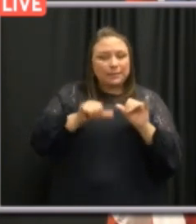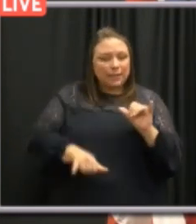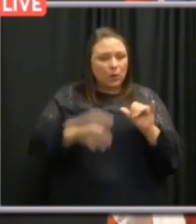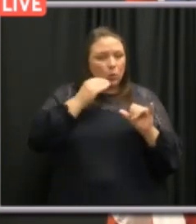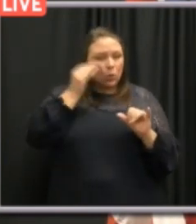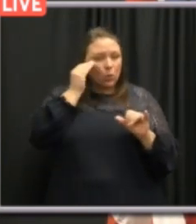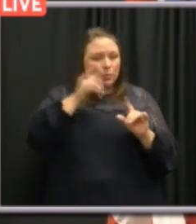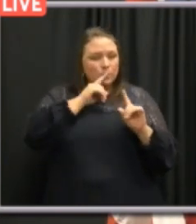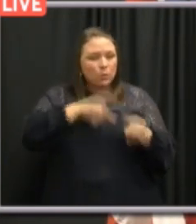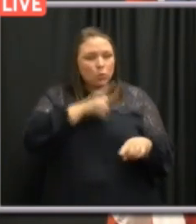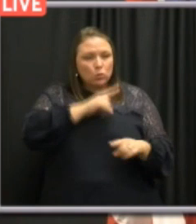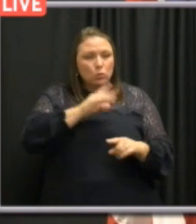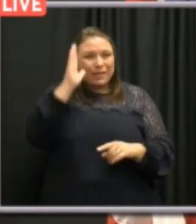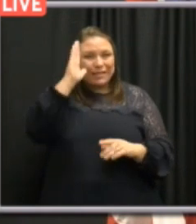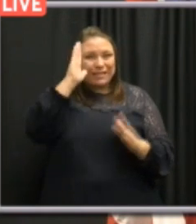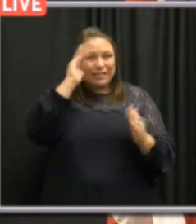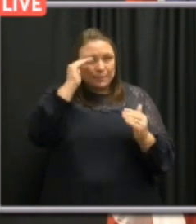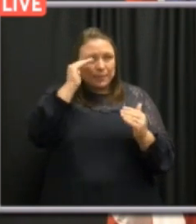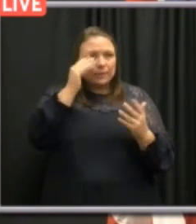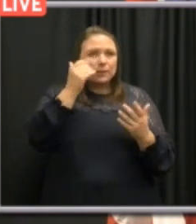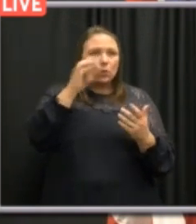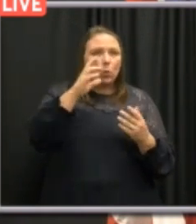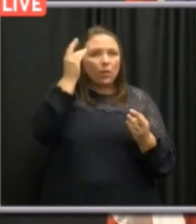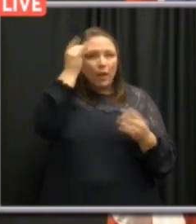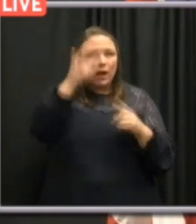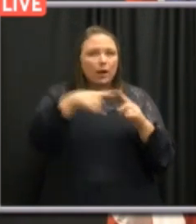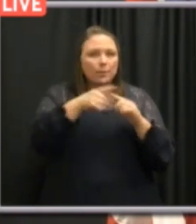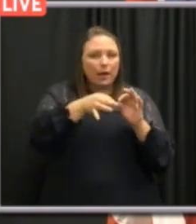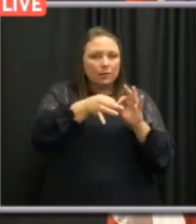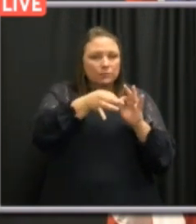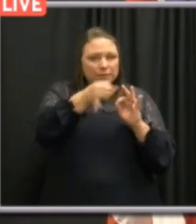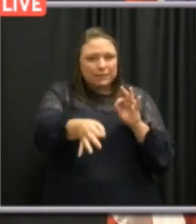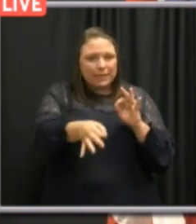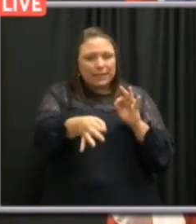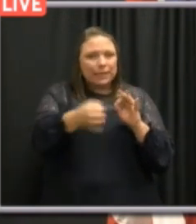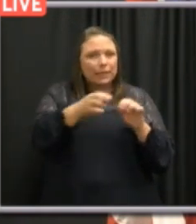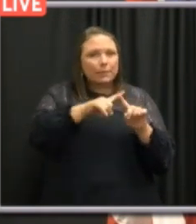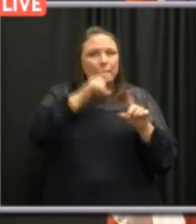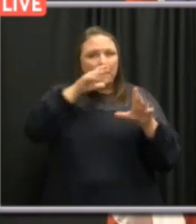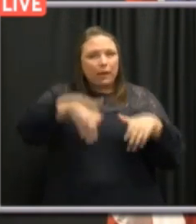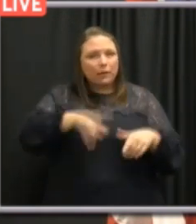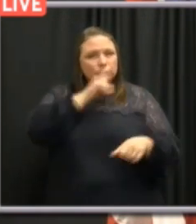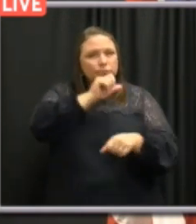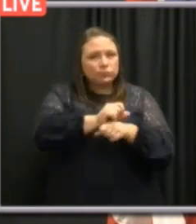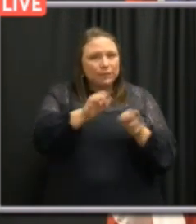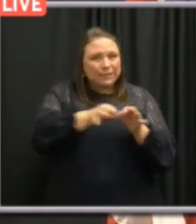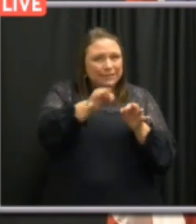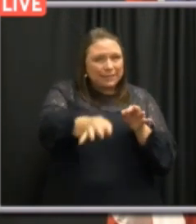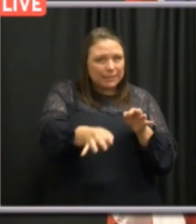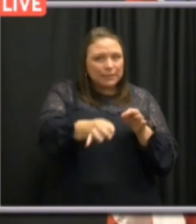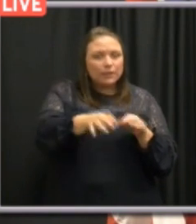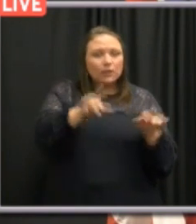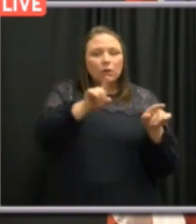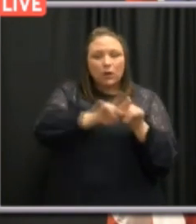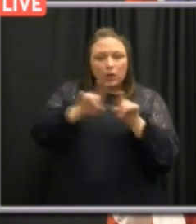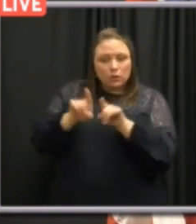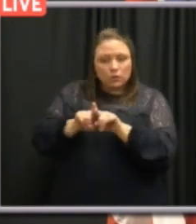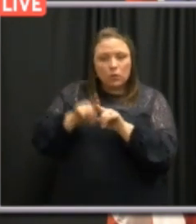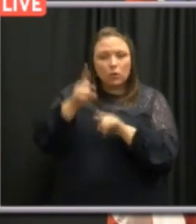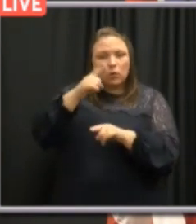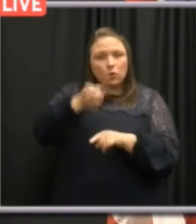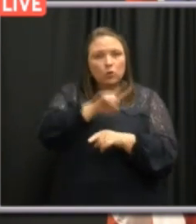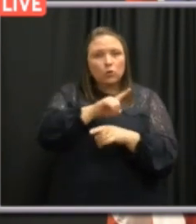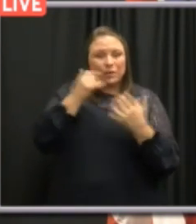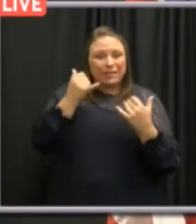I know you said you anticipated extending it to the end of the month, but has it officially been extended to that? And also, are you in